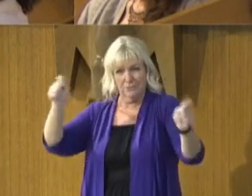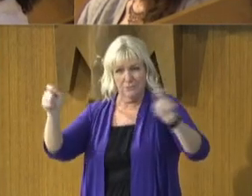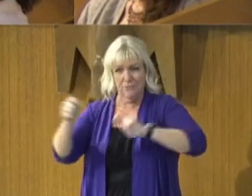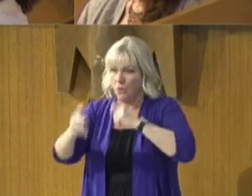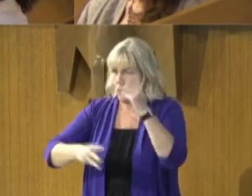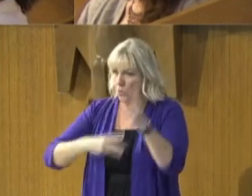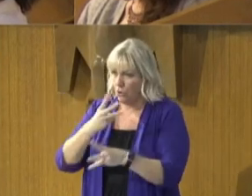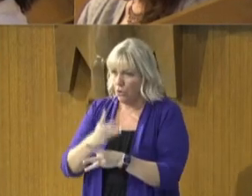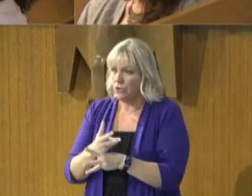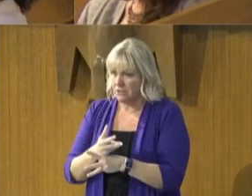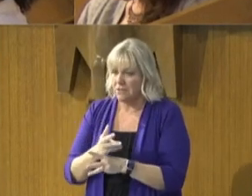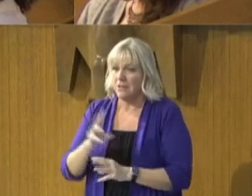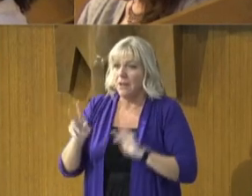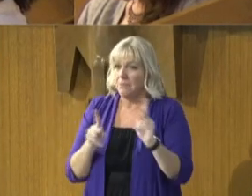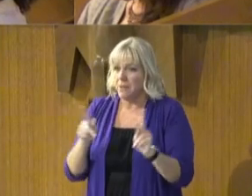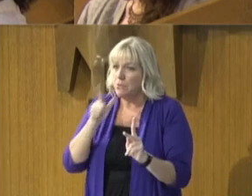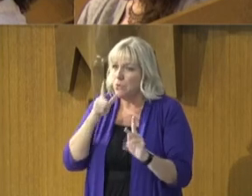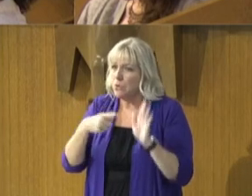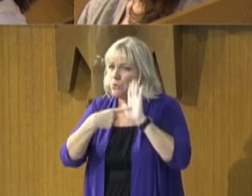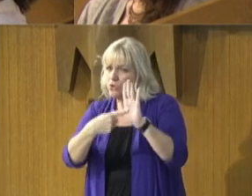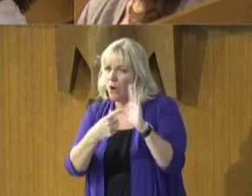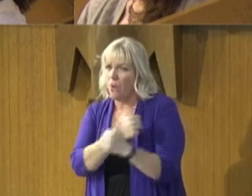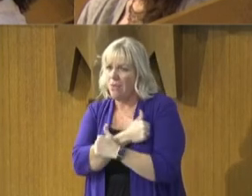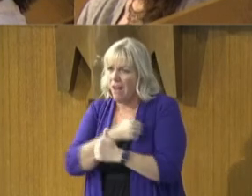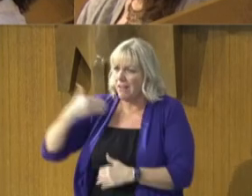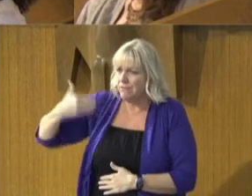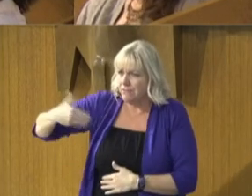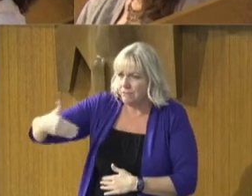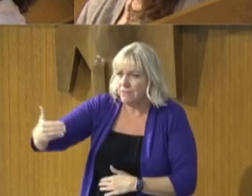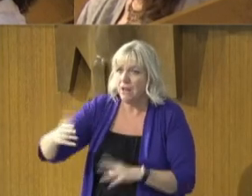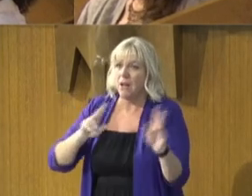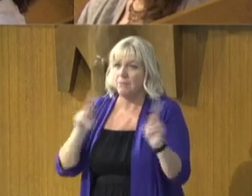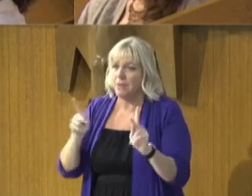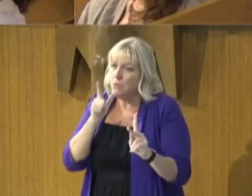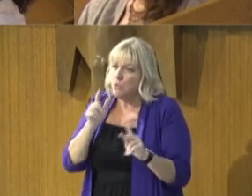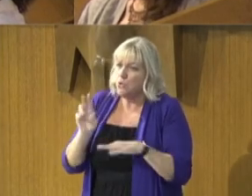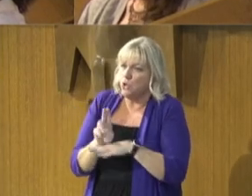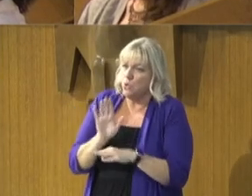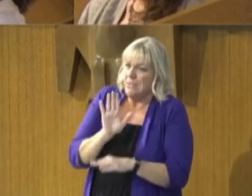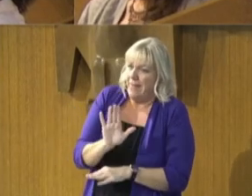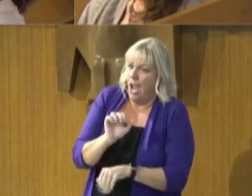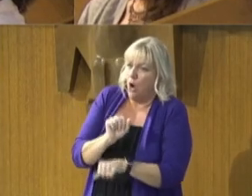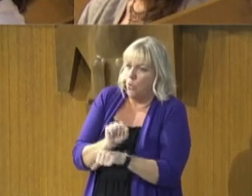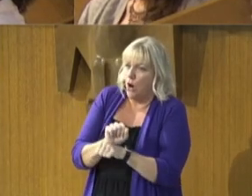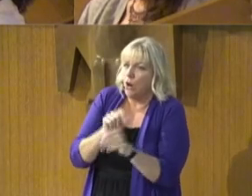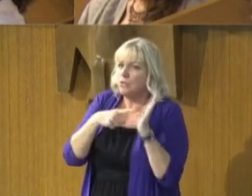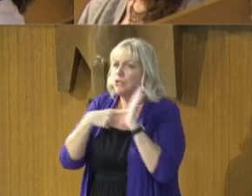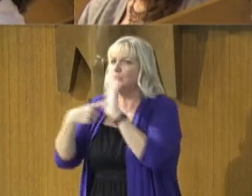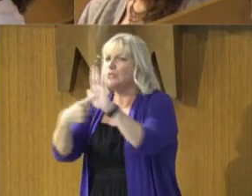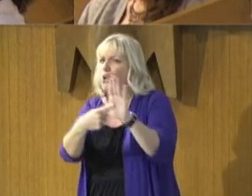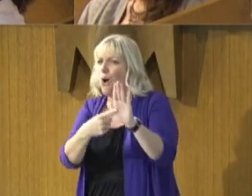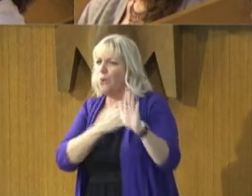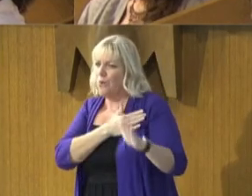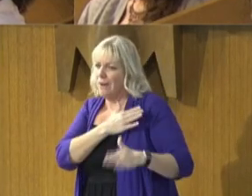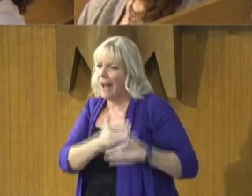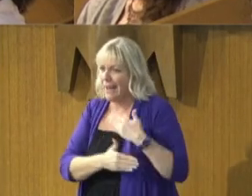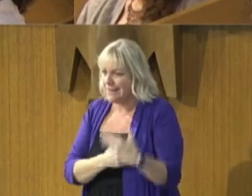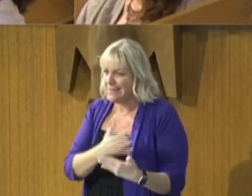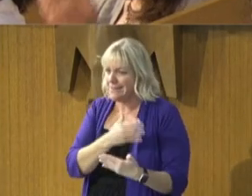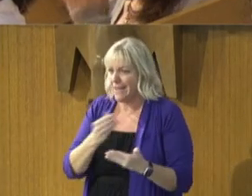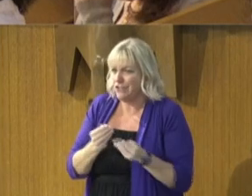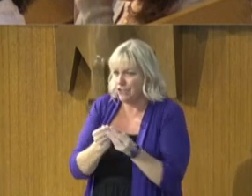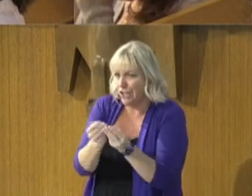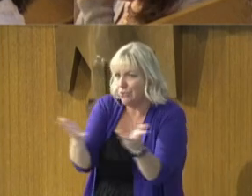those who actively practice compassion, those who use their work as a platform to demonstrate kindness and